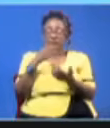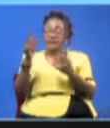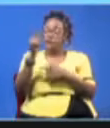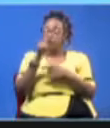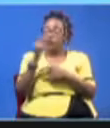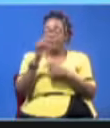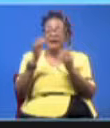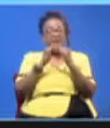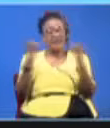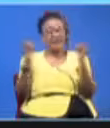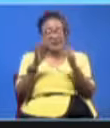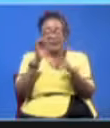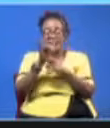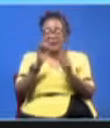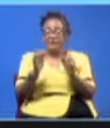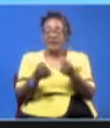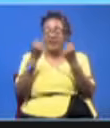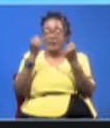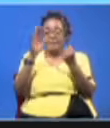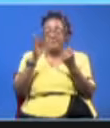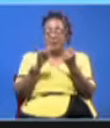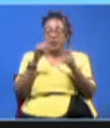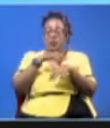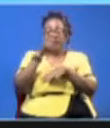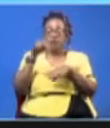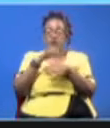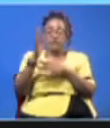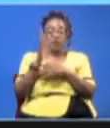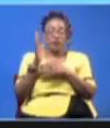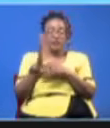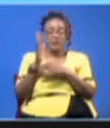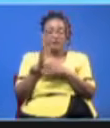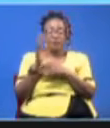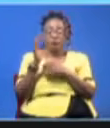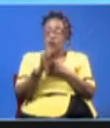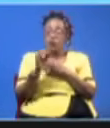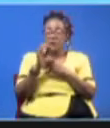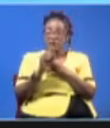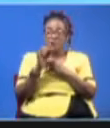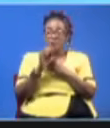integrity is safeguarded by our national security organs.